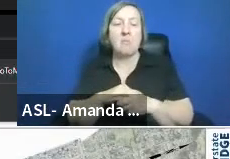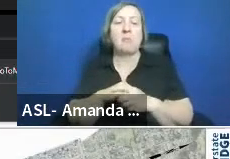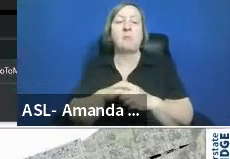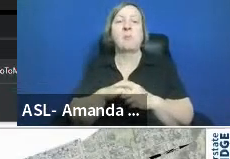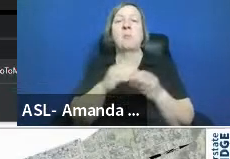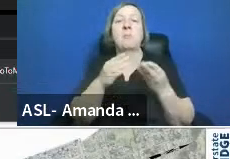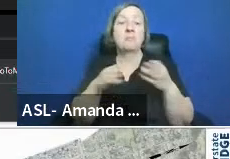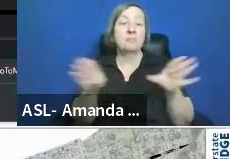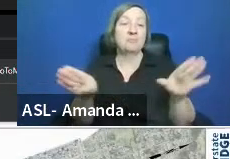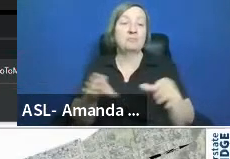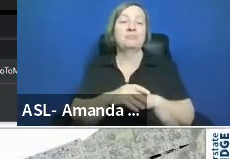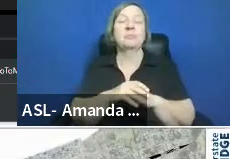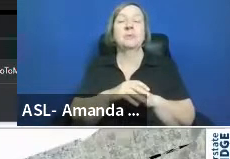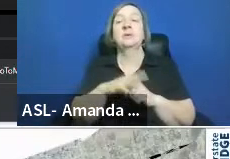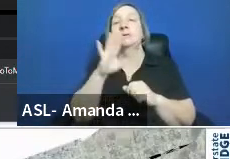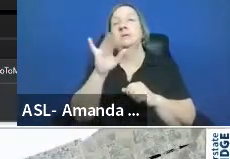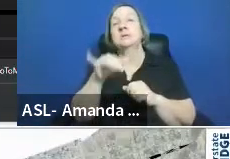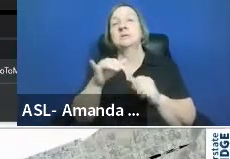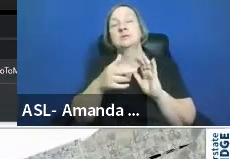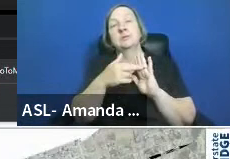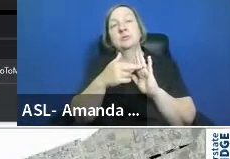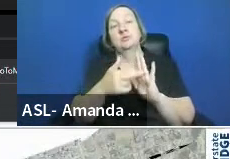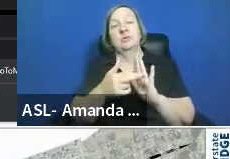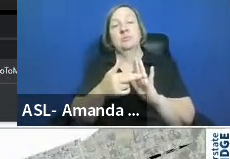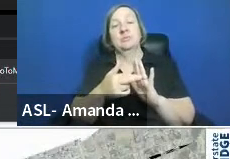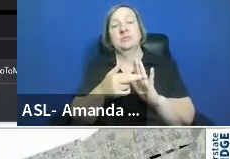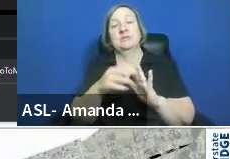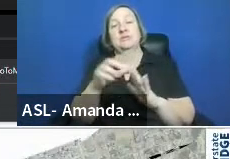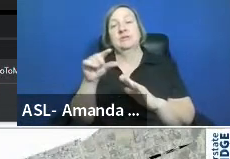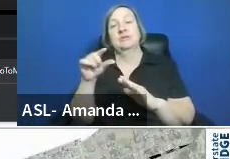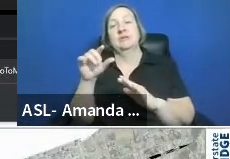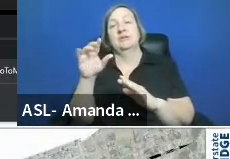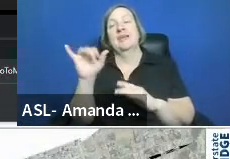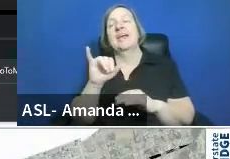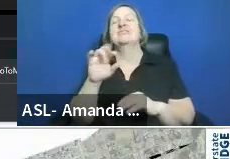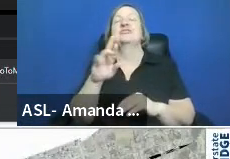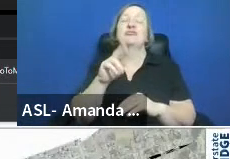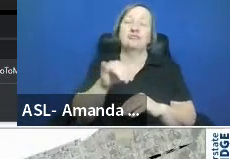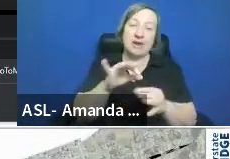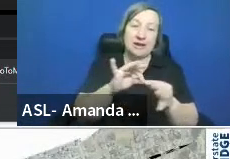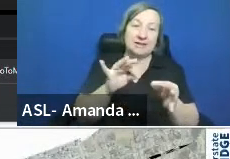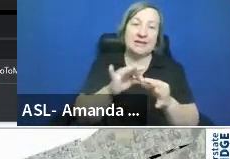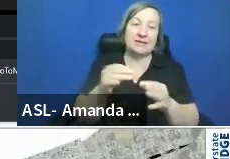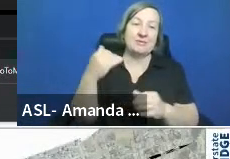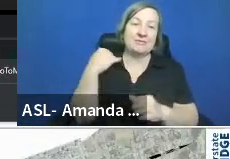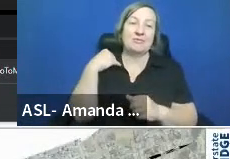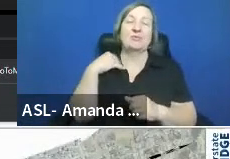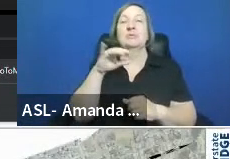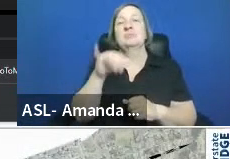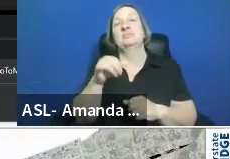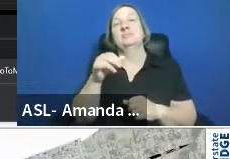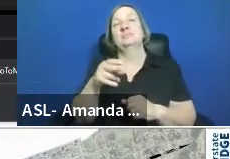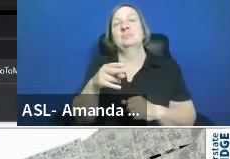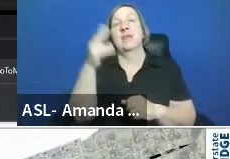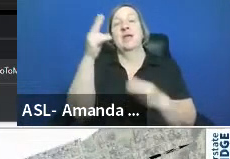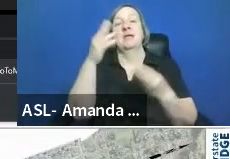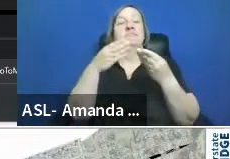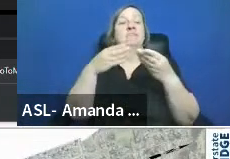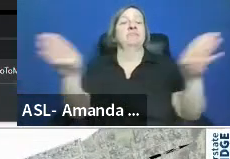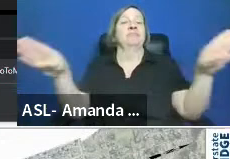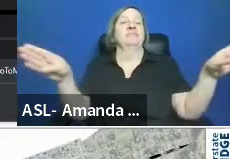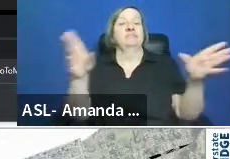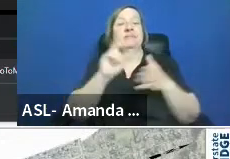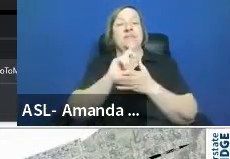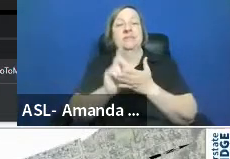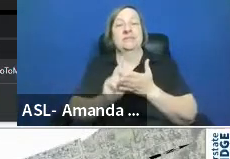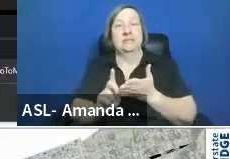Overall, though, this is represents, as Ray mentioned earlier, this is a very high-level design,